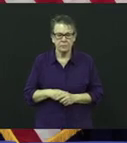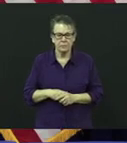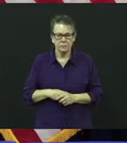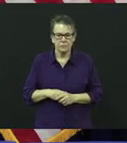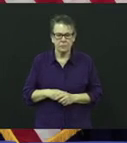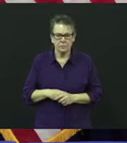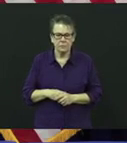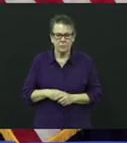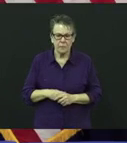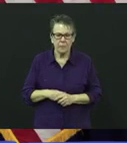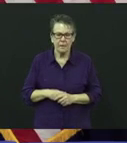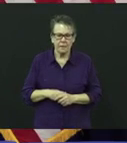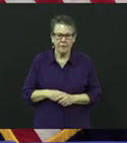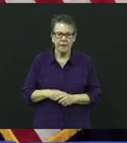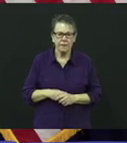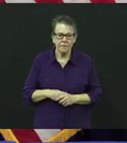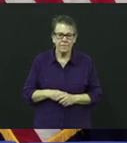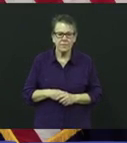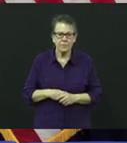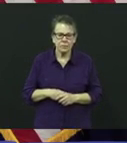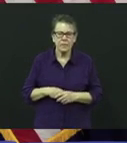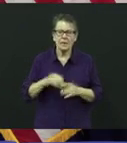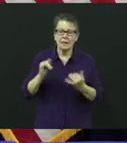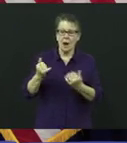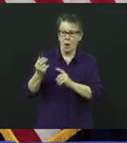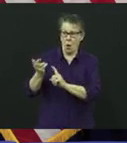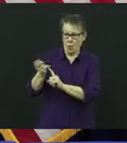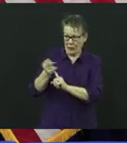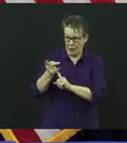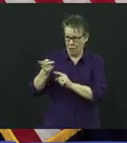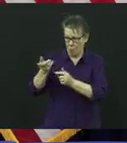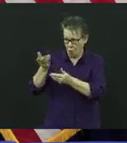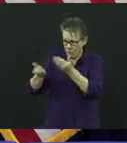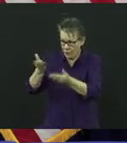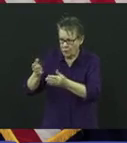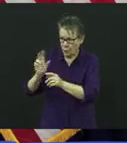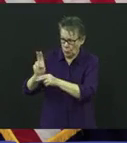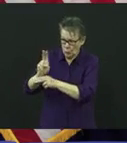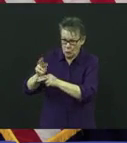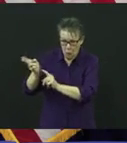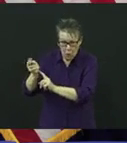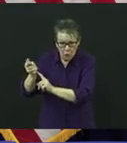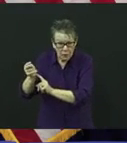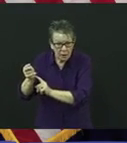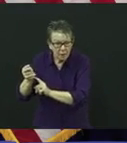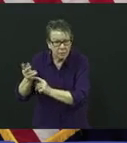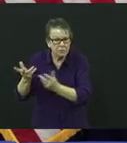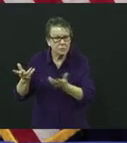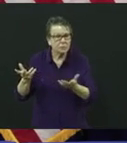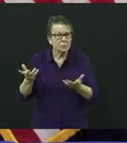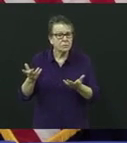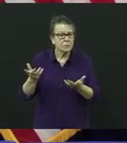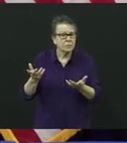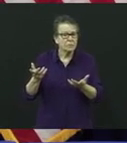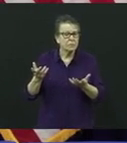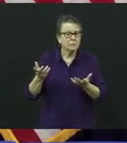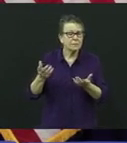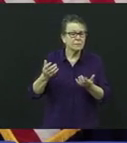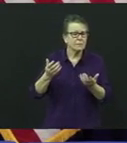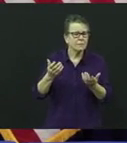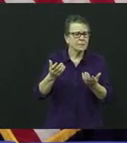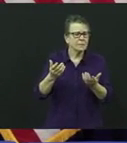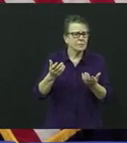end-of-life patients to begin with, to your point you just raised, right? Absolutely right. They take care of a lot of hospice patients. I mean, this